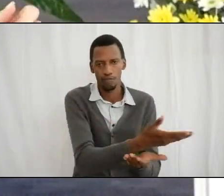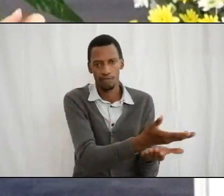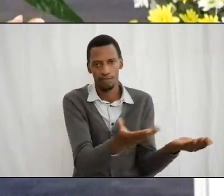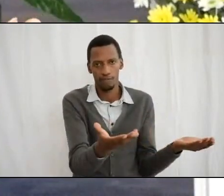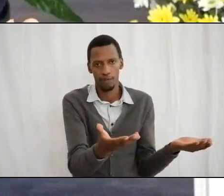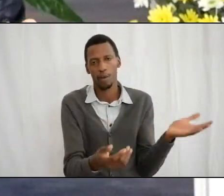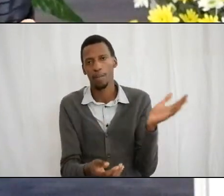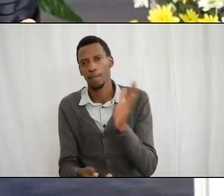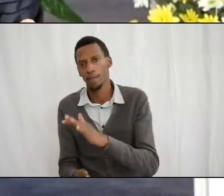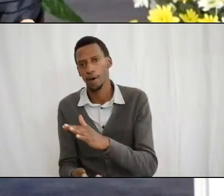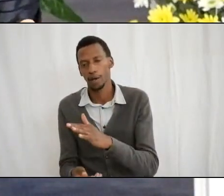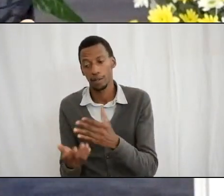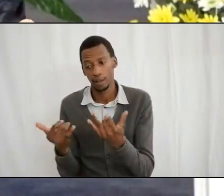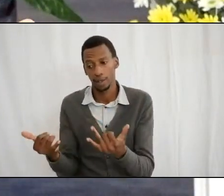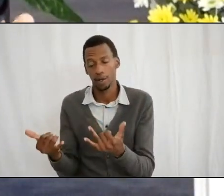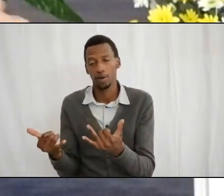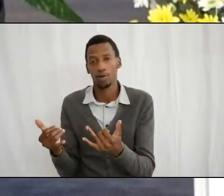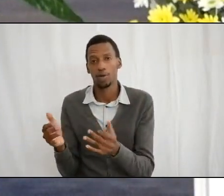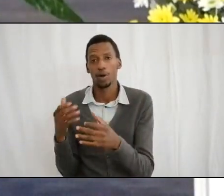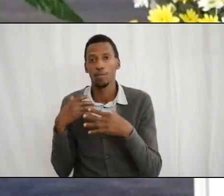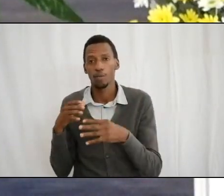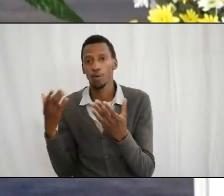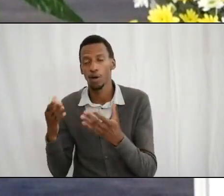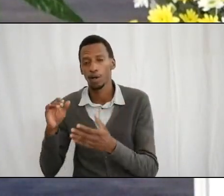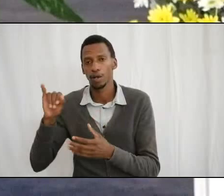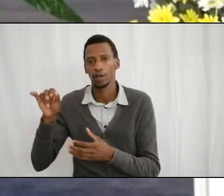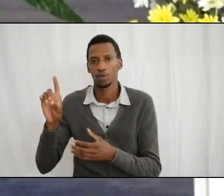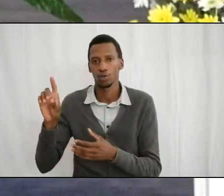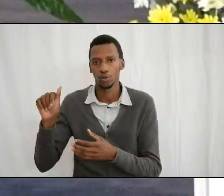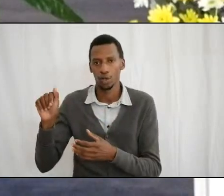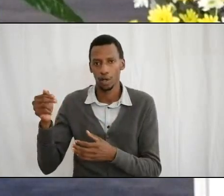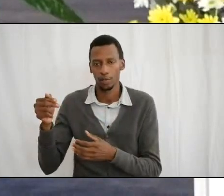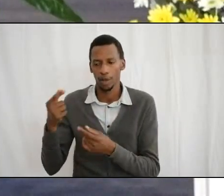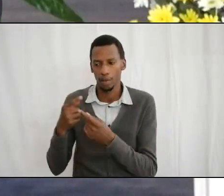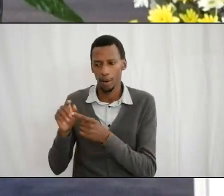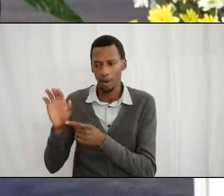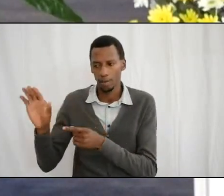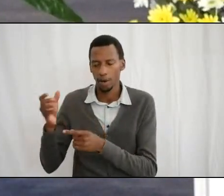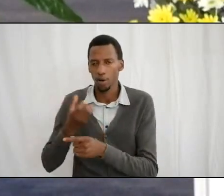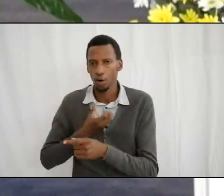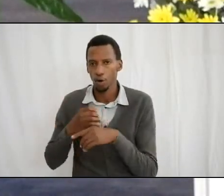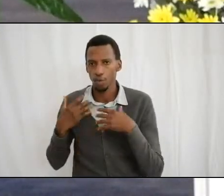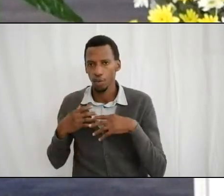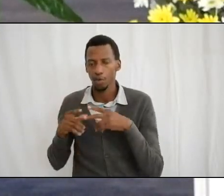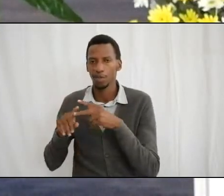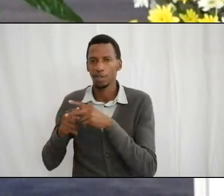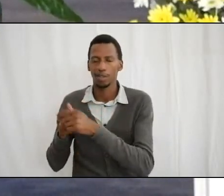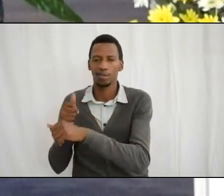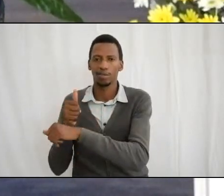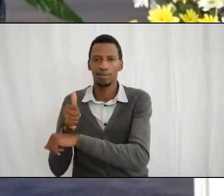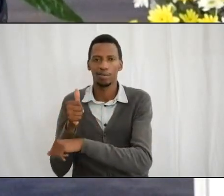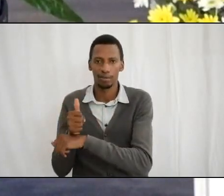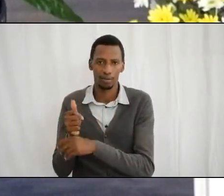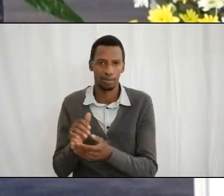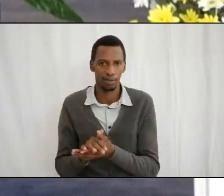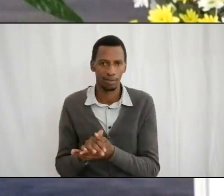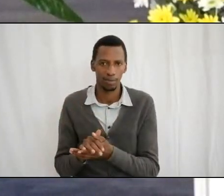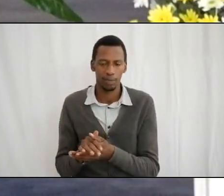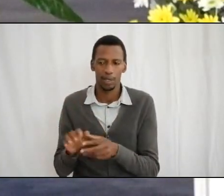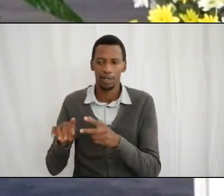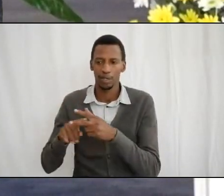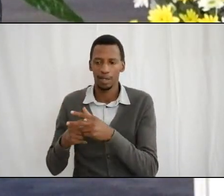Judah, but their own people now are starting to abuse them. They are starting to take them